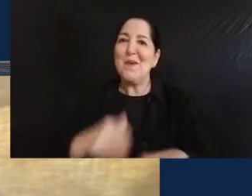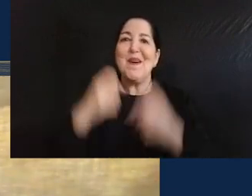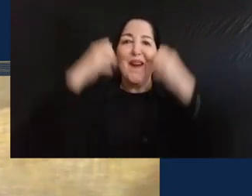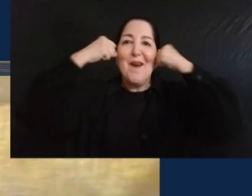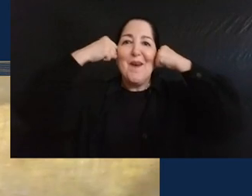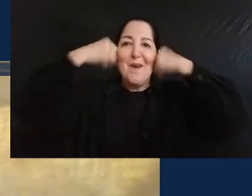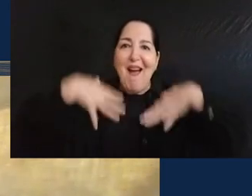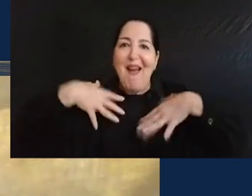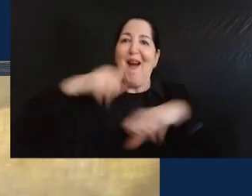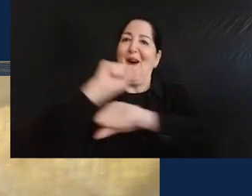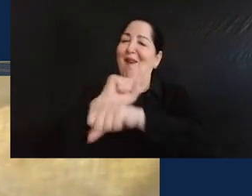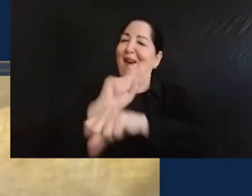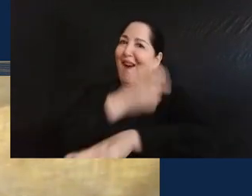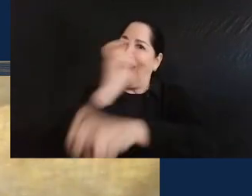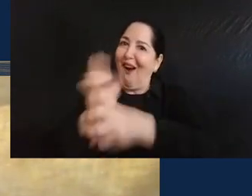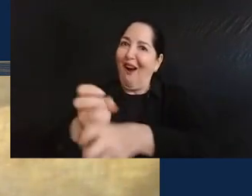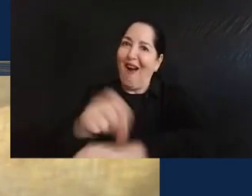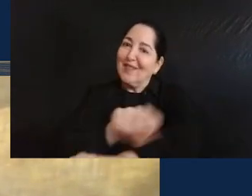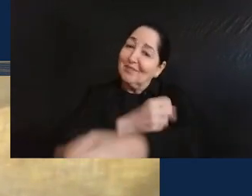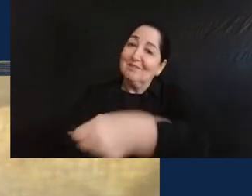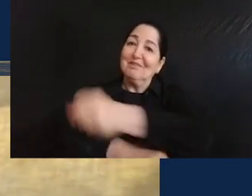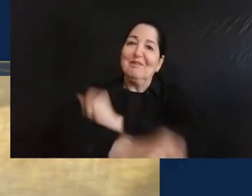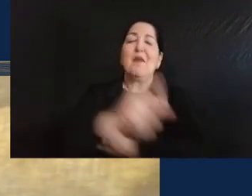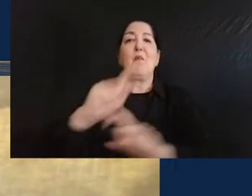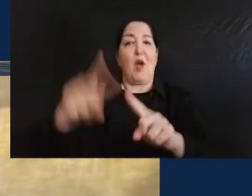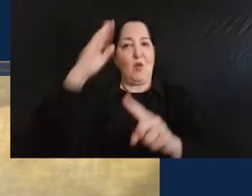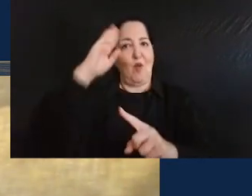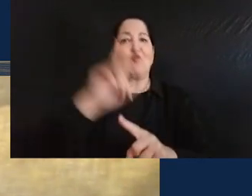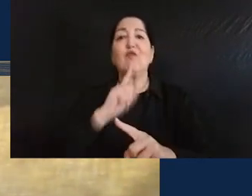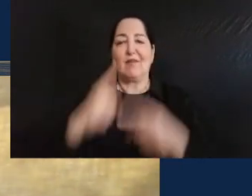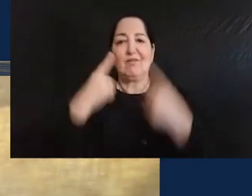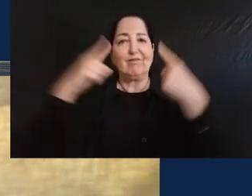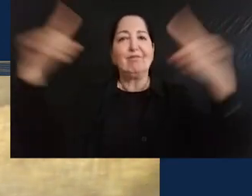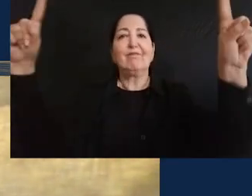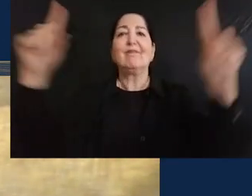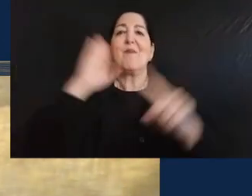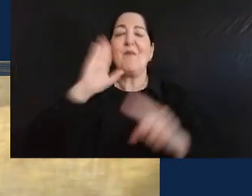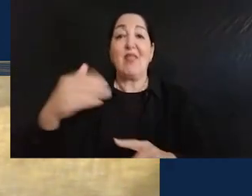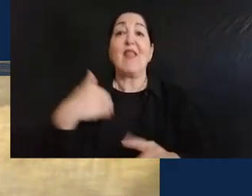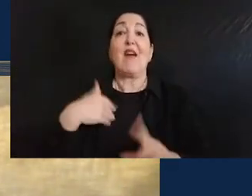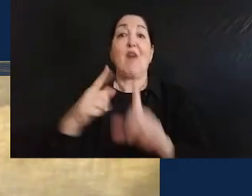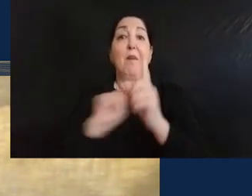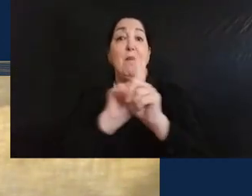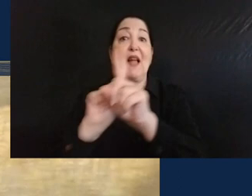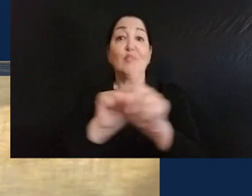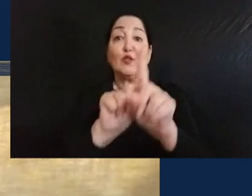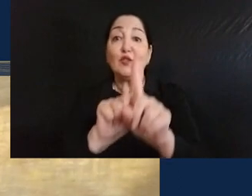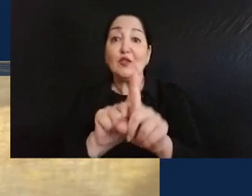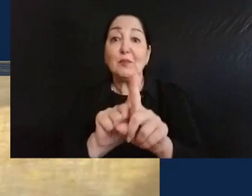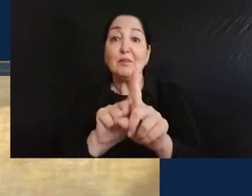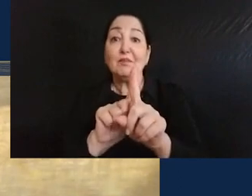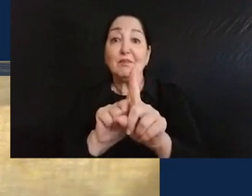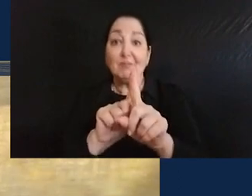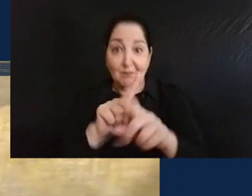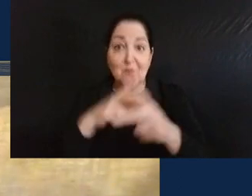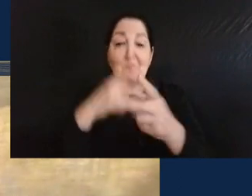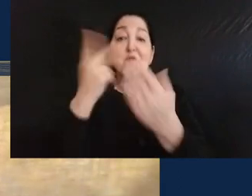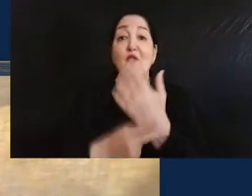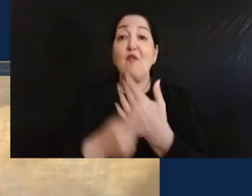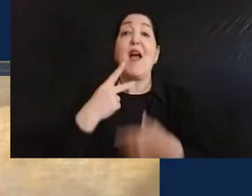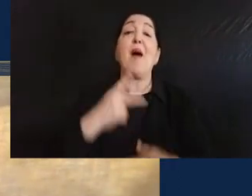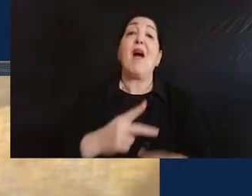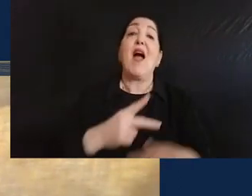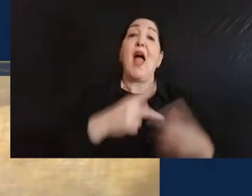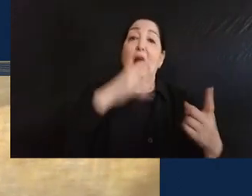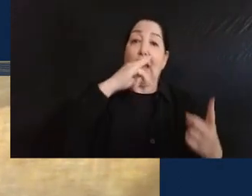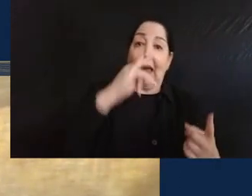classes, and it's really good work, but you know you're really getting taken care of. They even have a mentorship